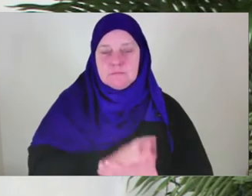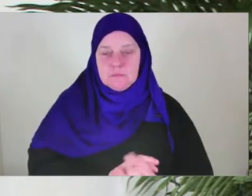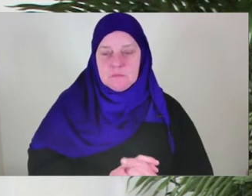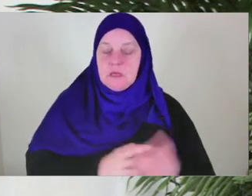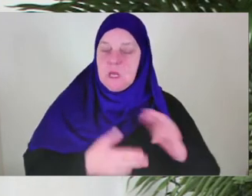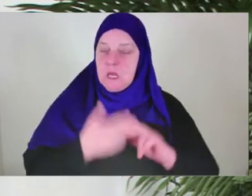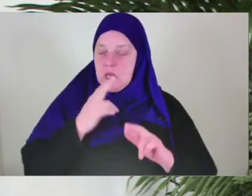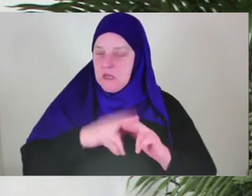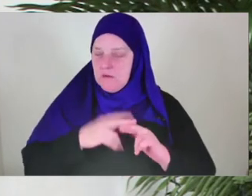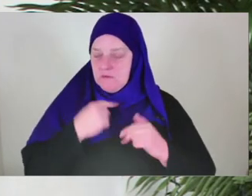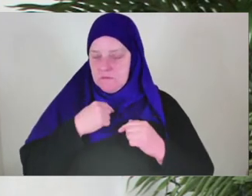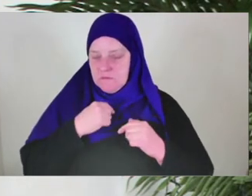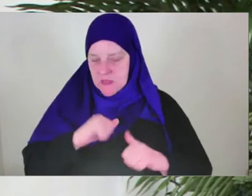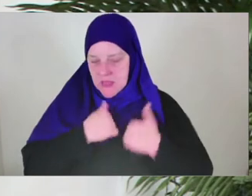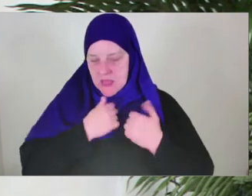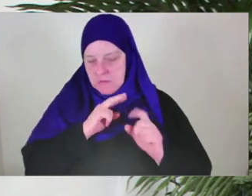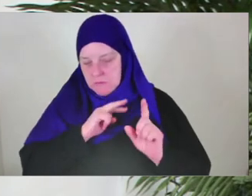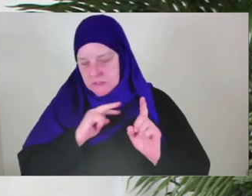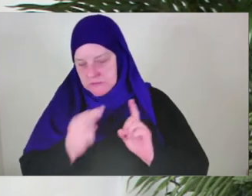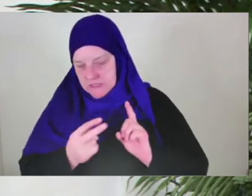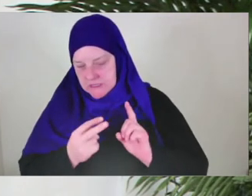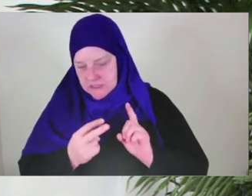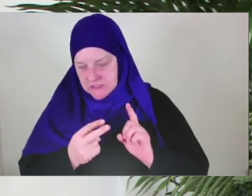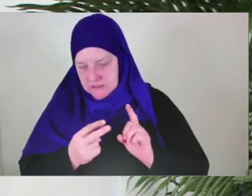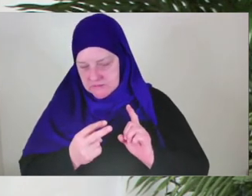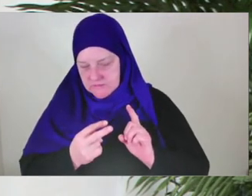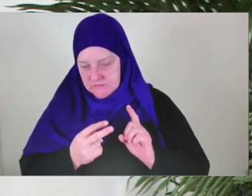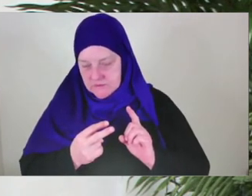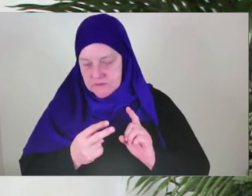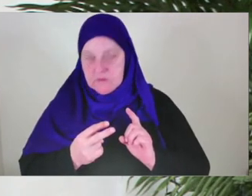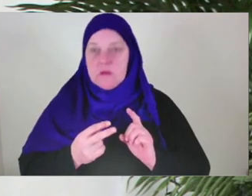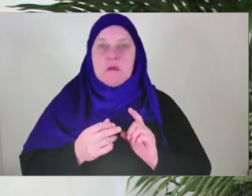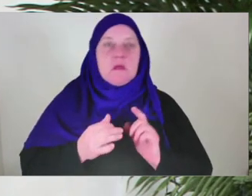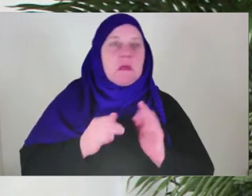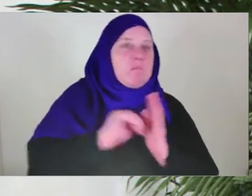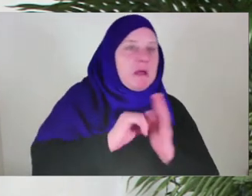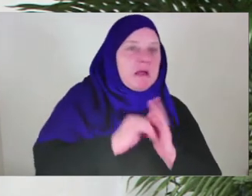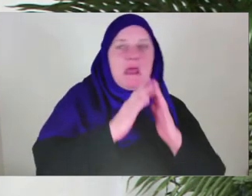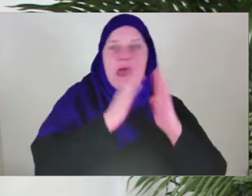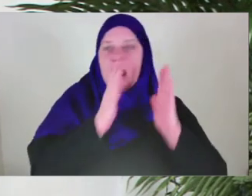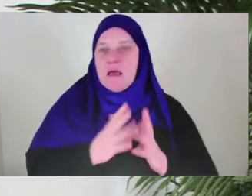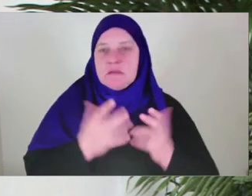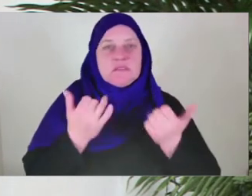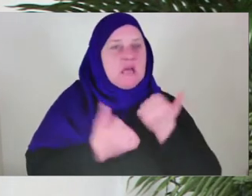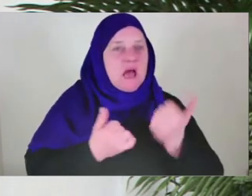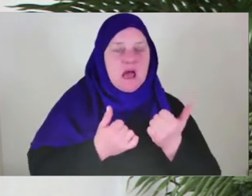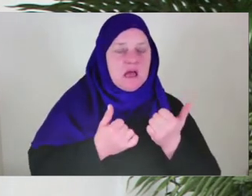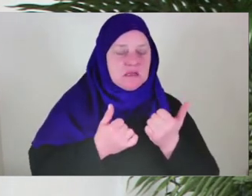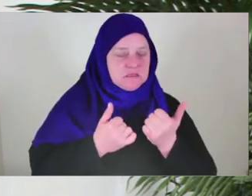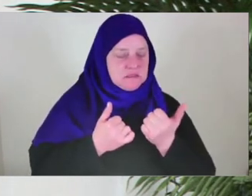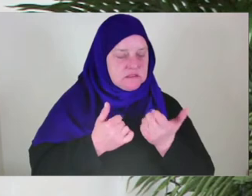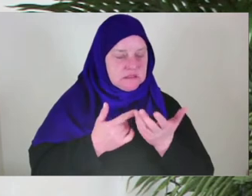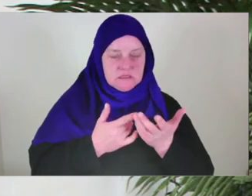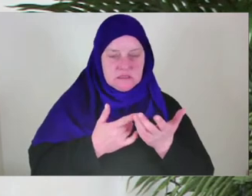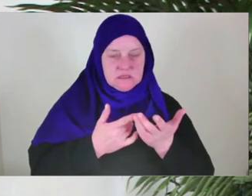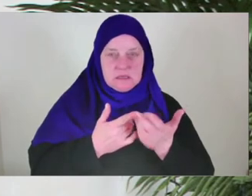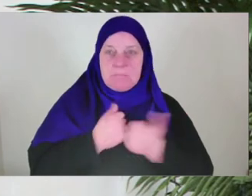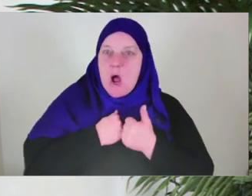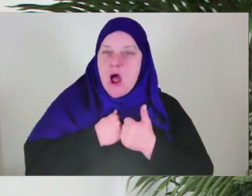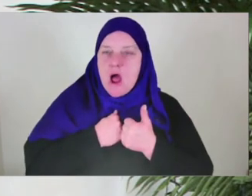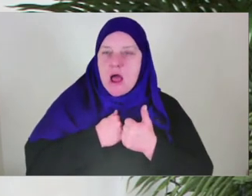just a custodian of that. It's not mine. I didn't, like you said, I didn't earn it. It was given to me. So if you look at it